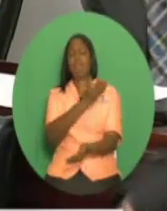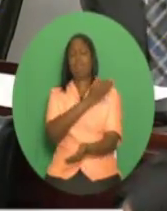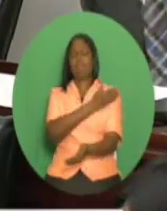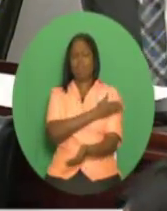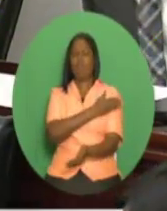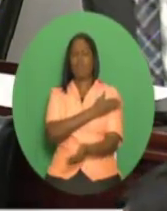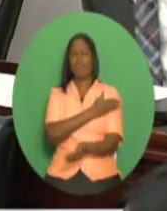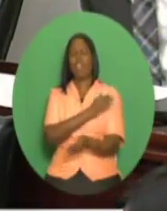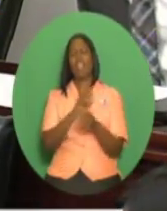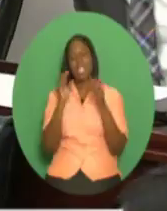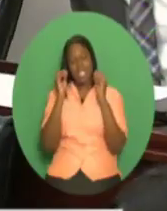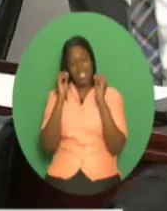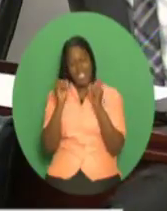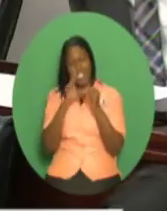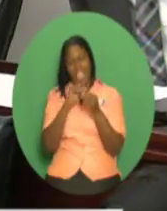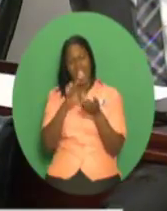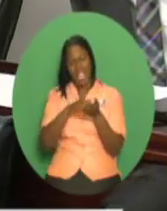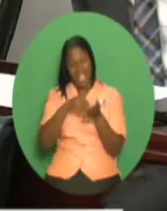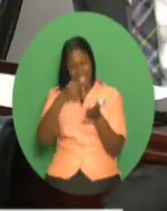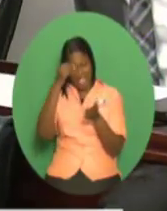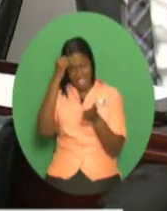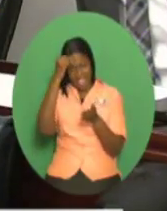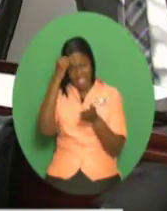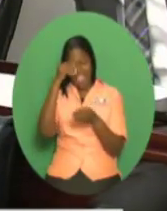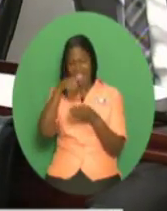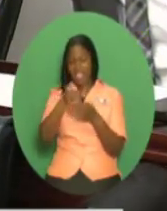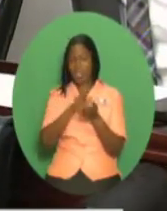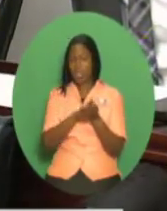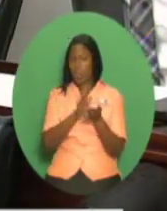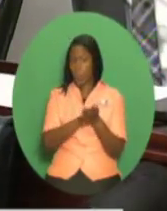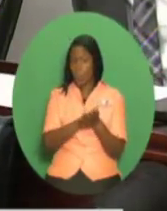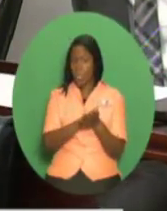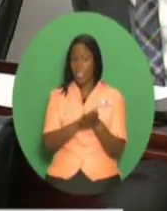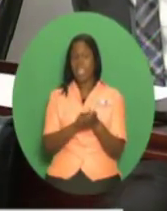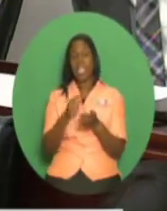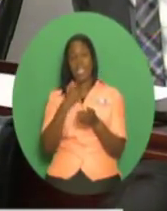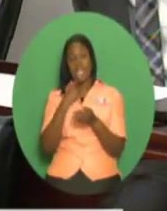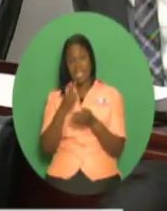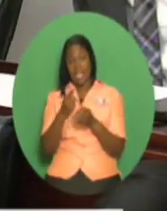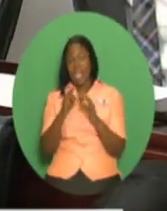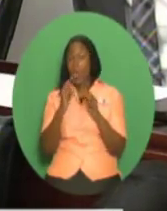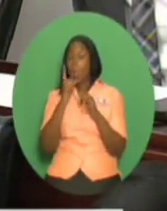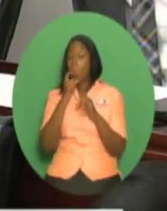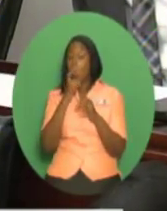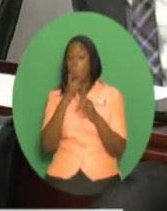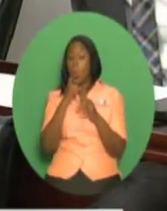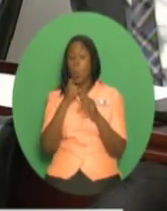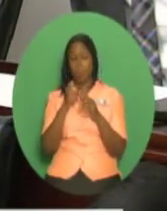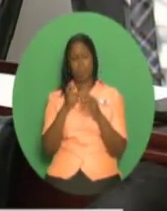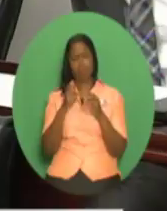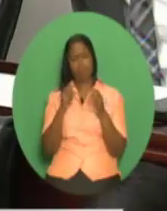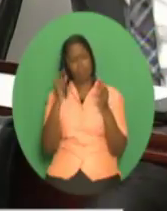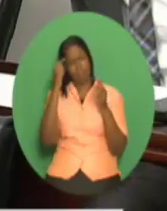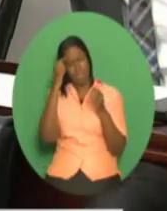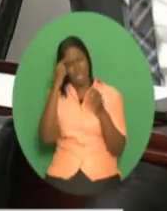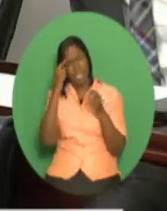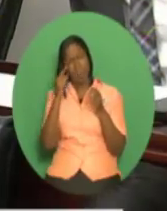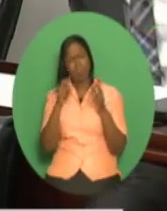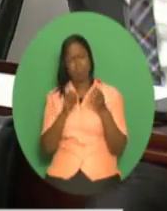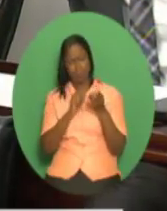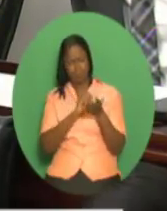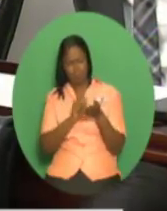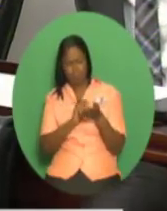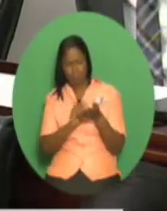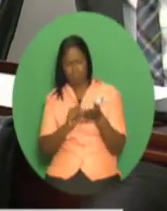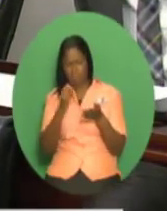been organized by the Curriculum Development Division of the Ministry of Education, and the officers